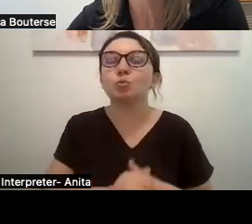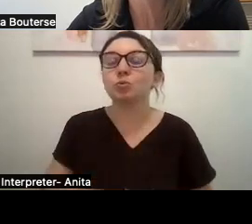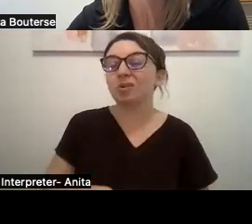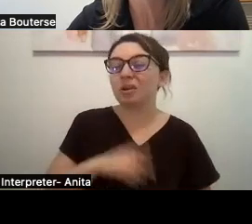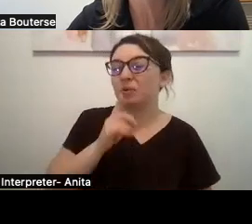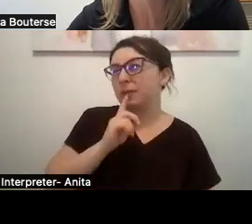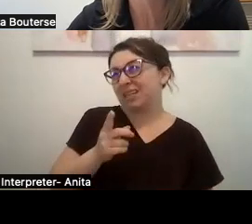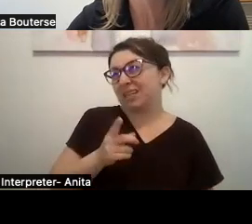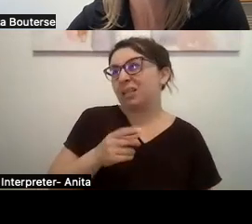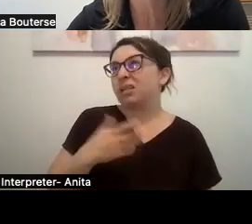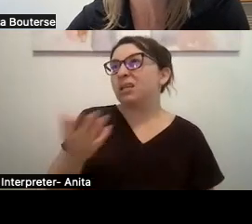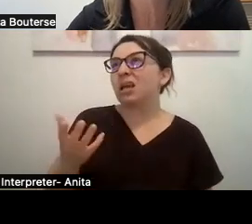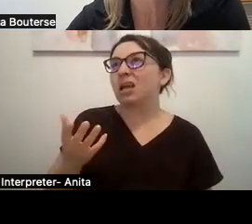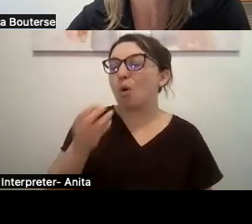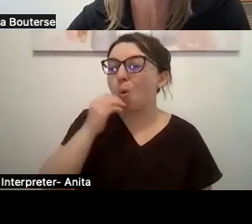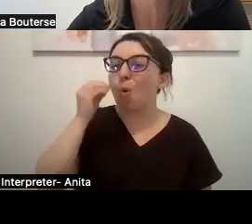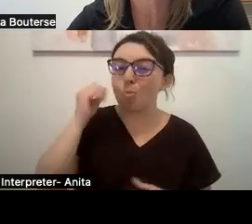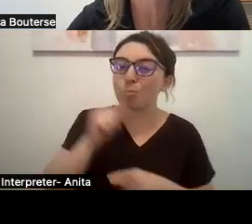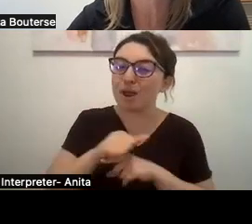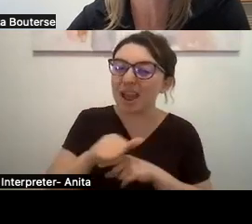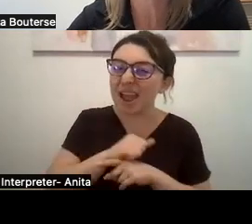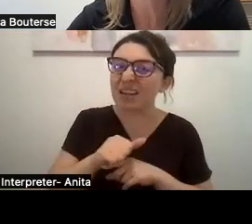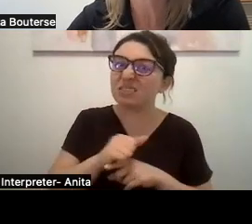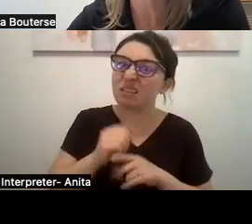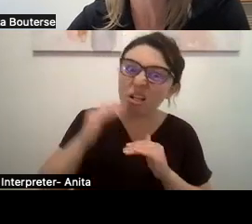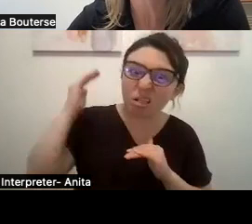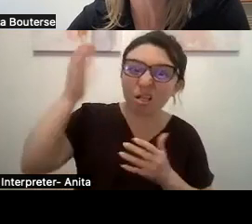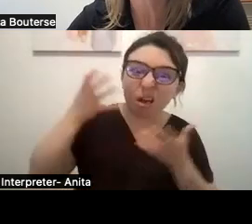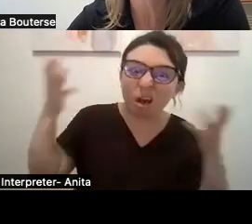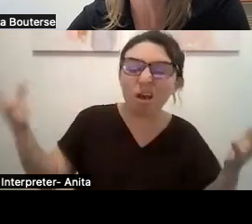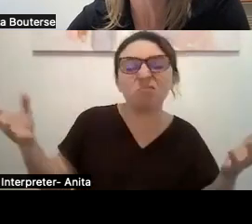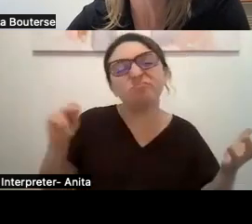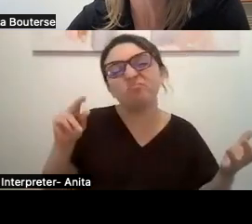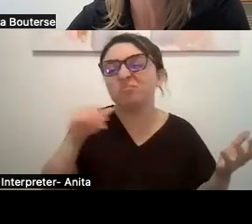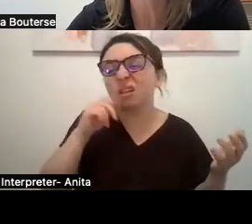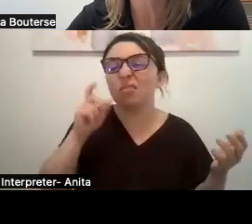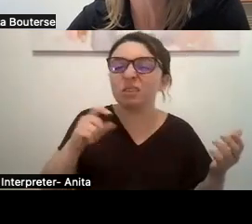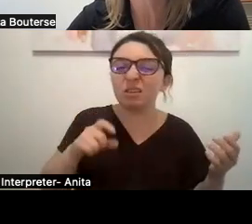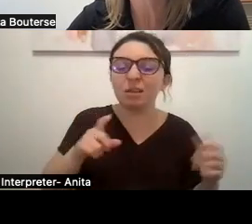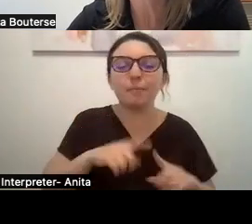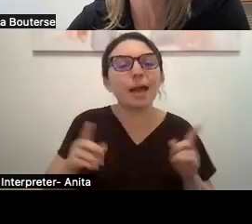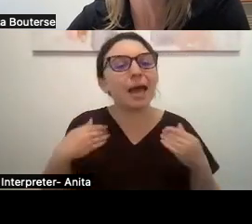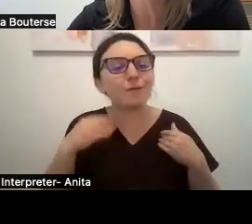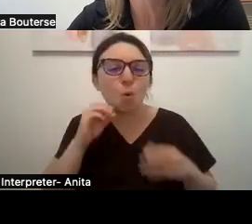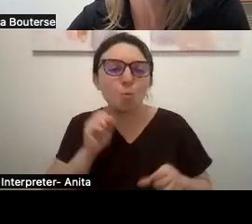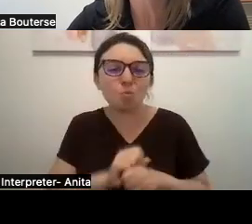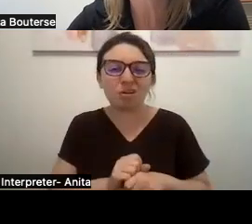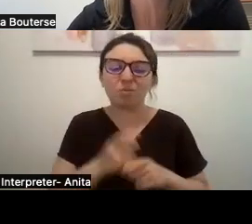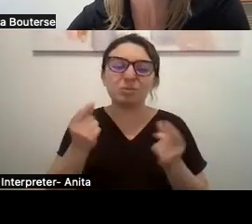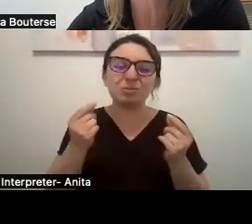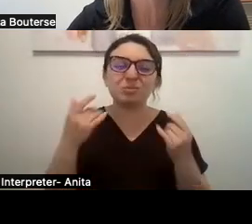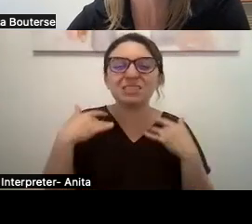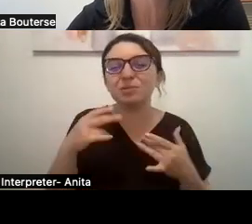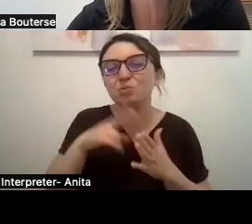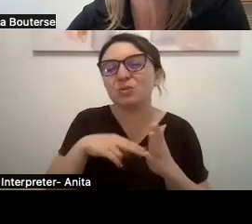amount of home practice isn't necessary. We do have optional homework, but our main thing for work at home is just reading